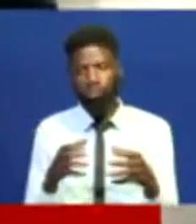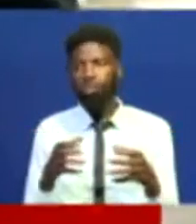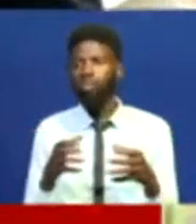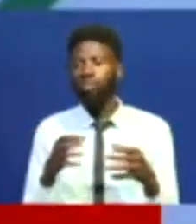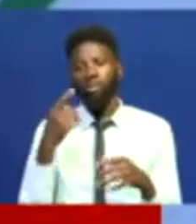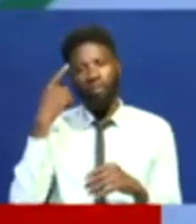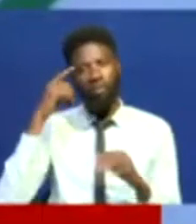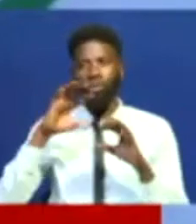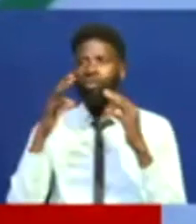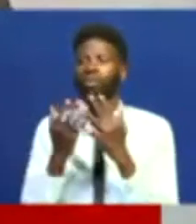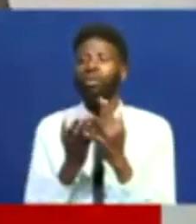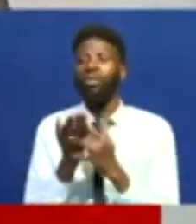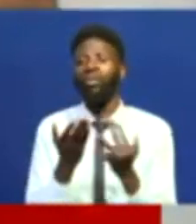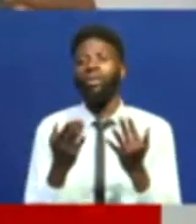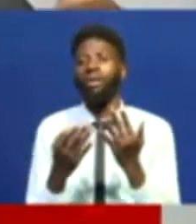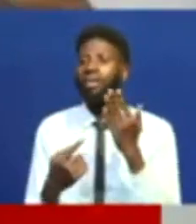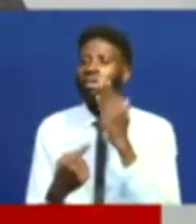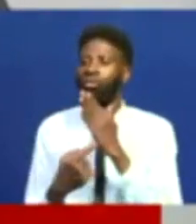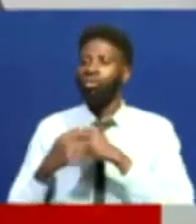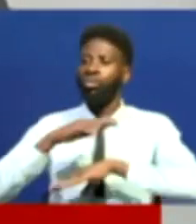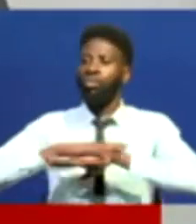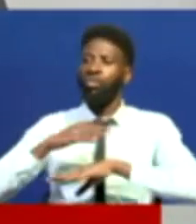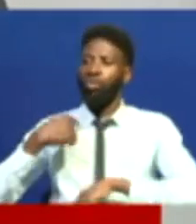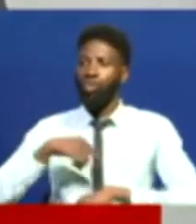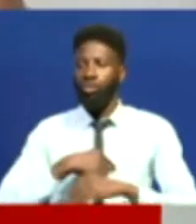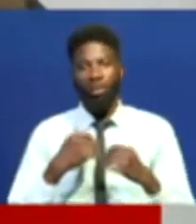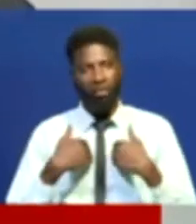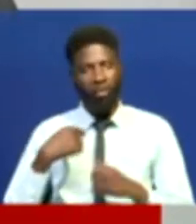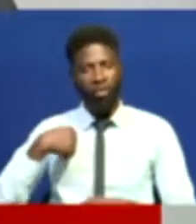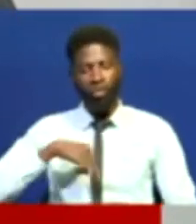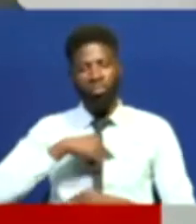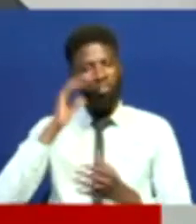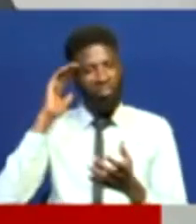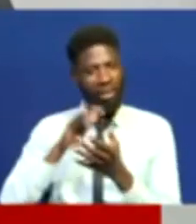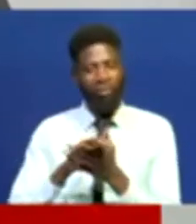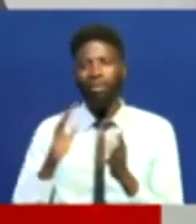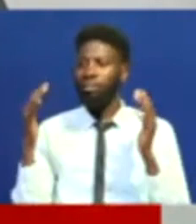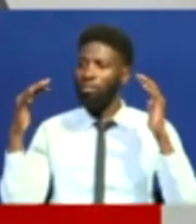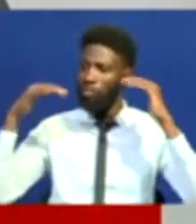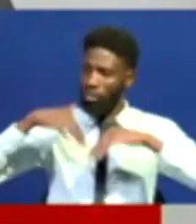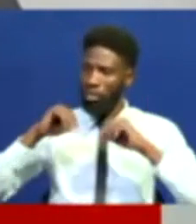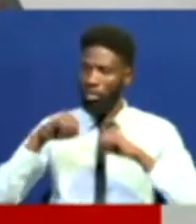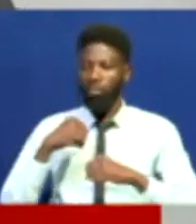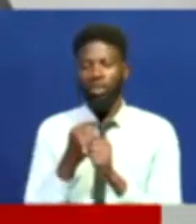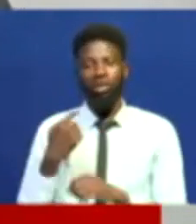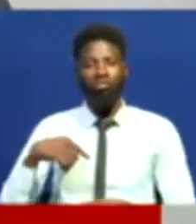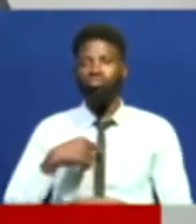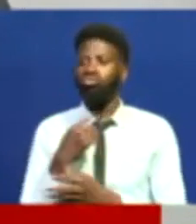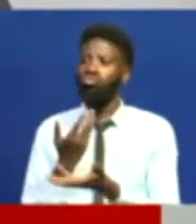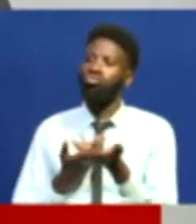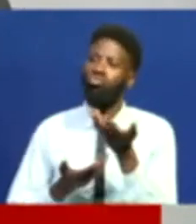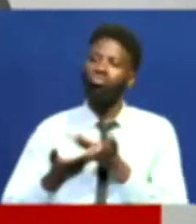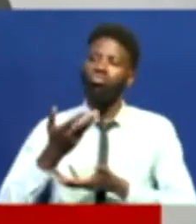the digital platforms that we have. Mm-hmm. And we believe that this summit should be able to bring us to the table We are going to be